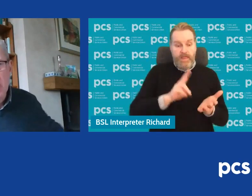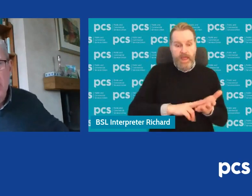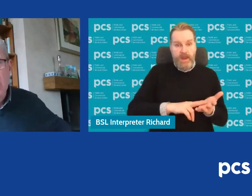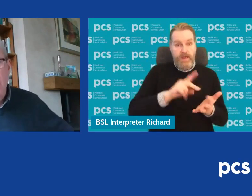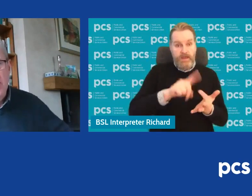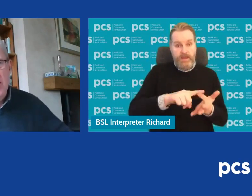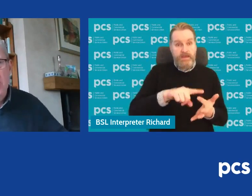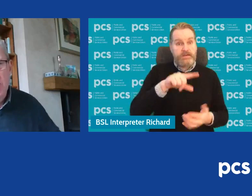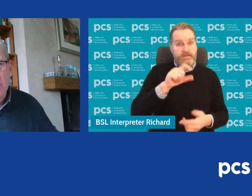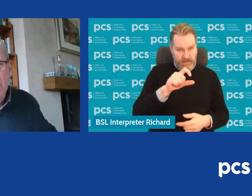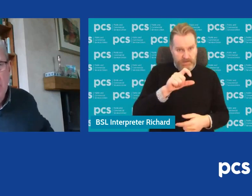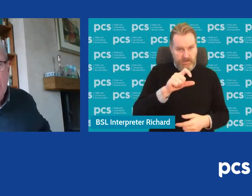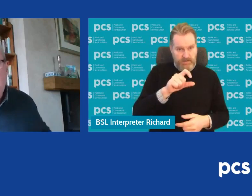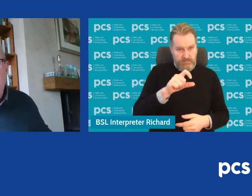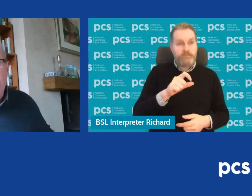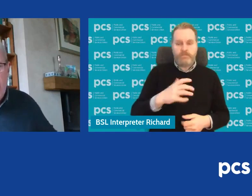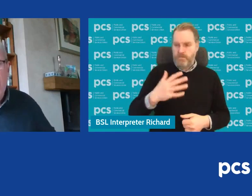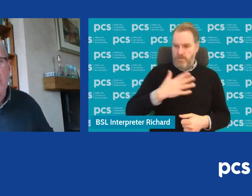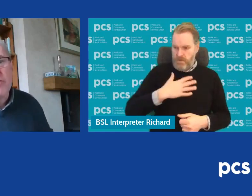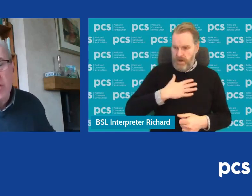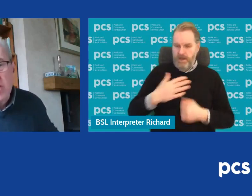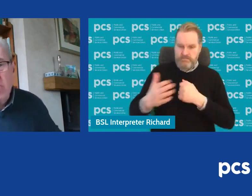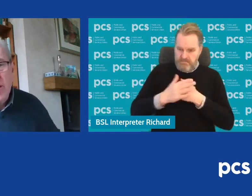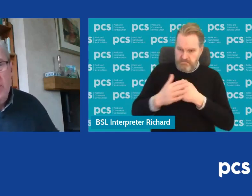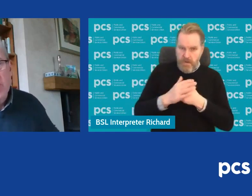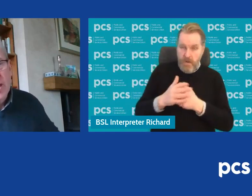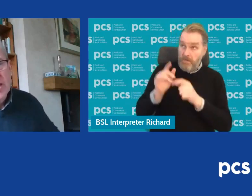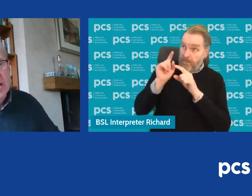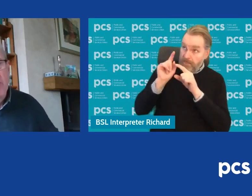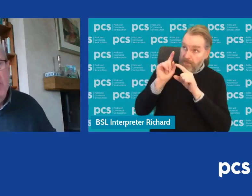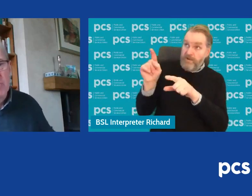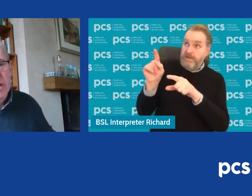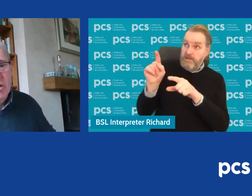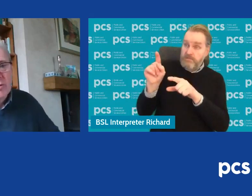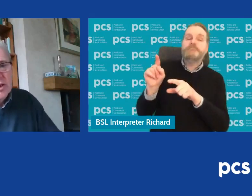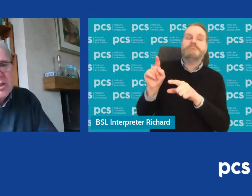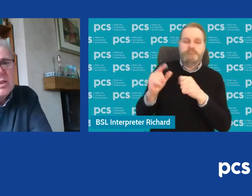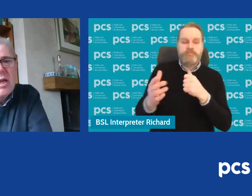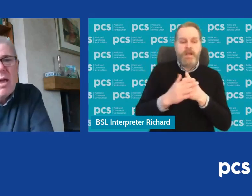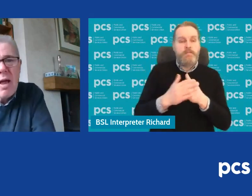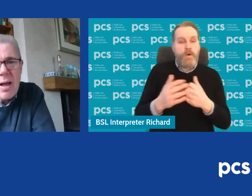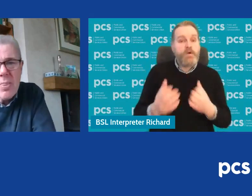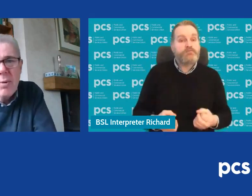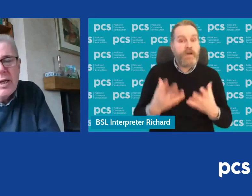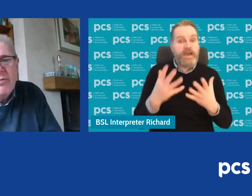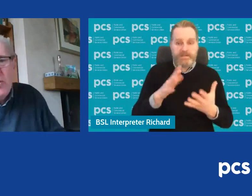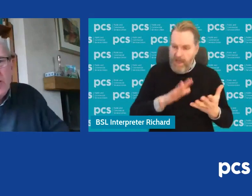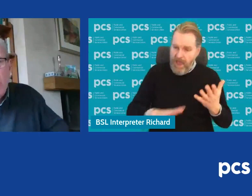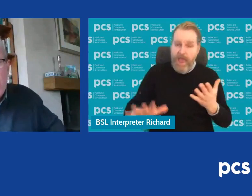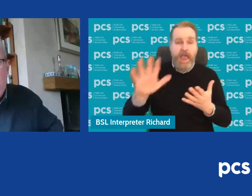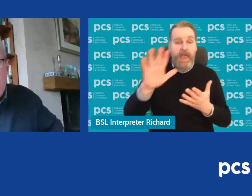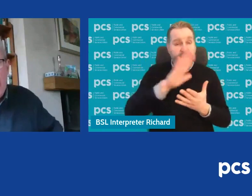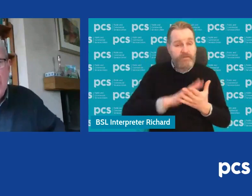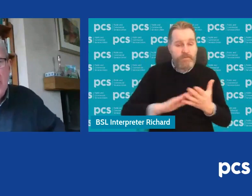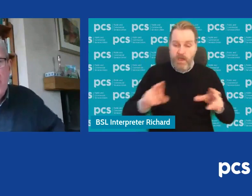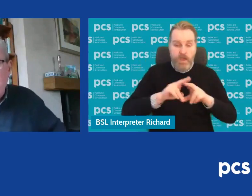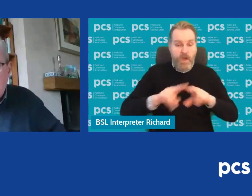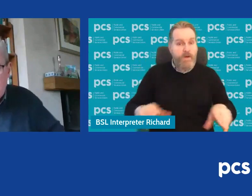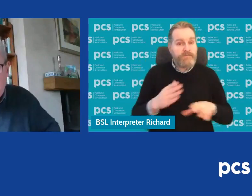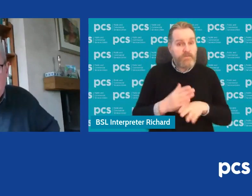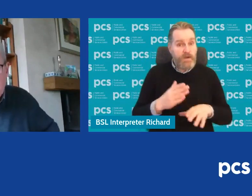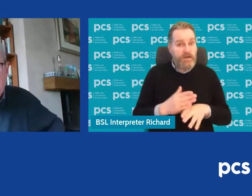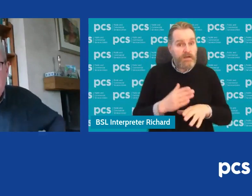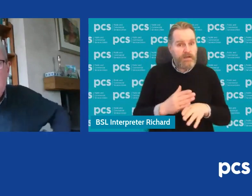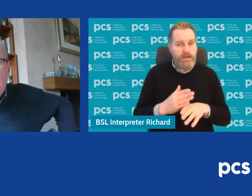big escalation in targeted action, the threat of a further strike on the 28th of April by all of us, and the belief that we can win the ballot in even